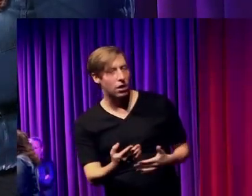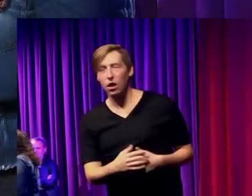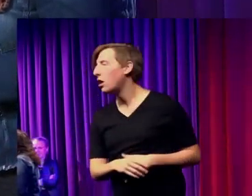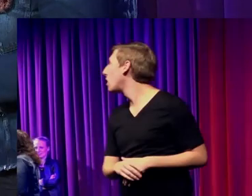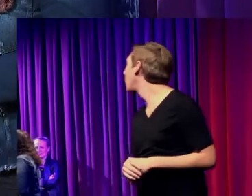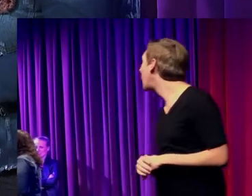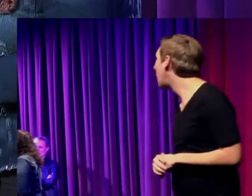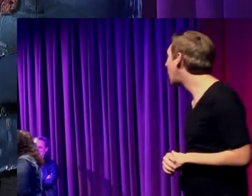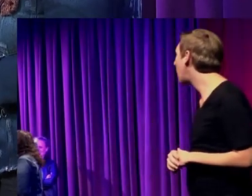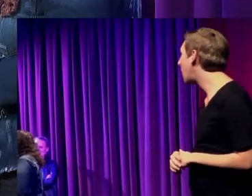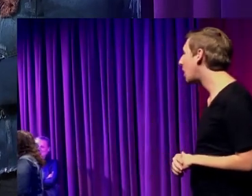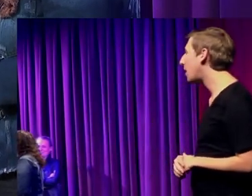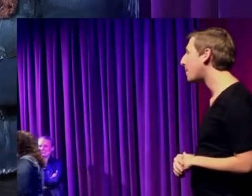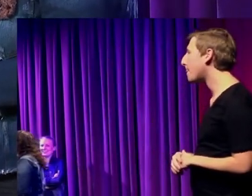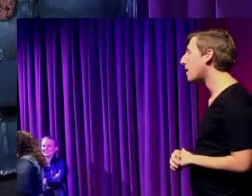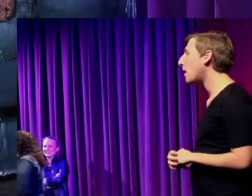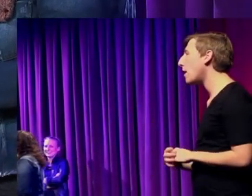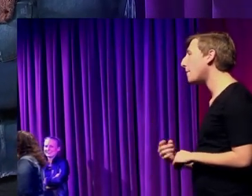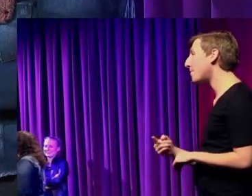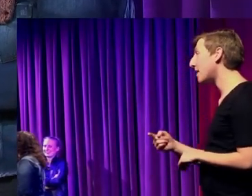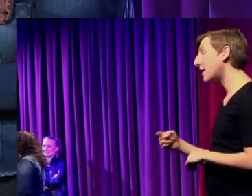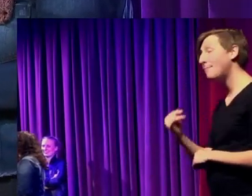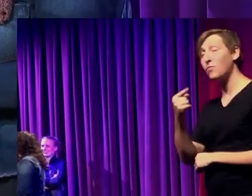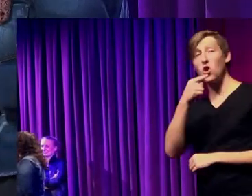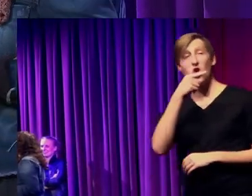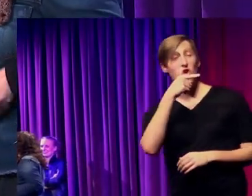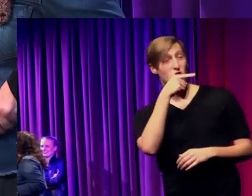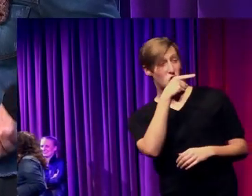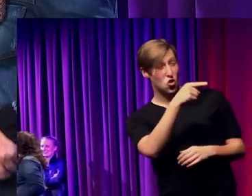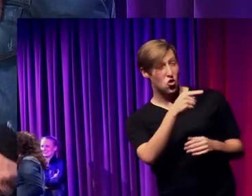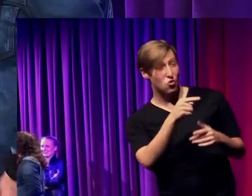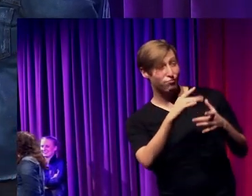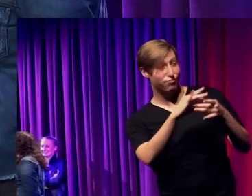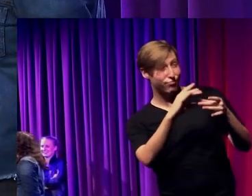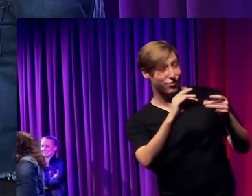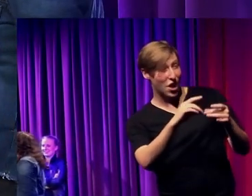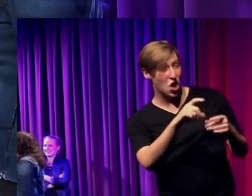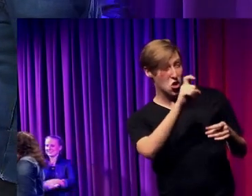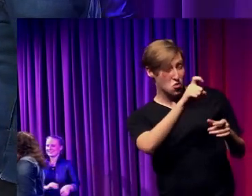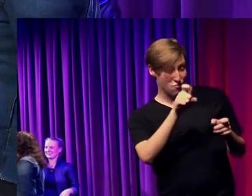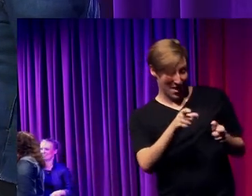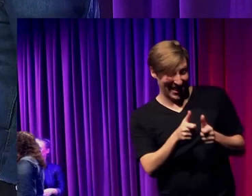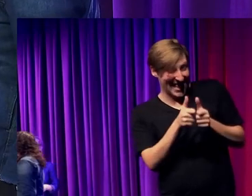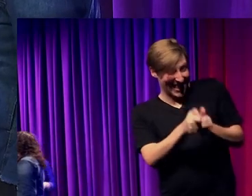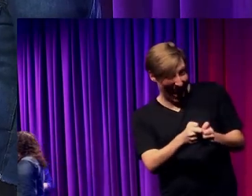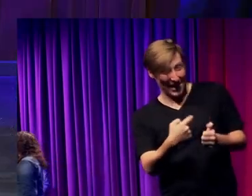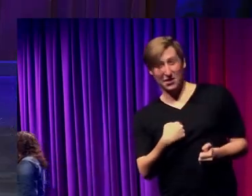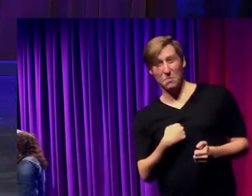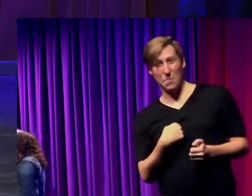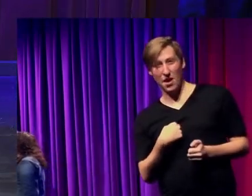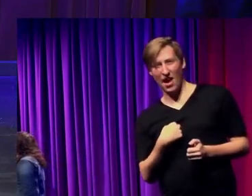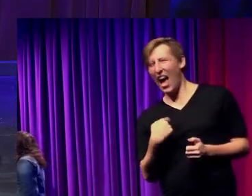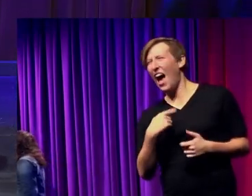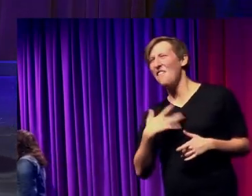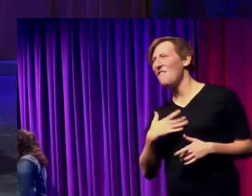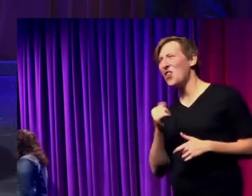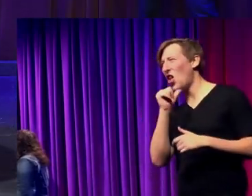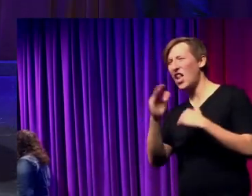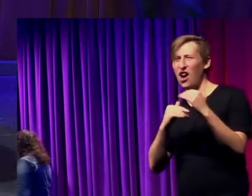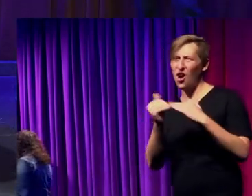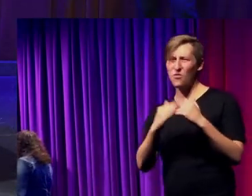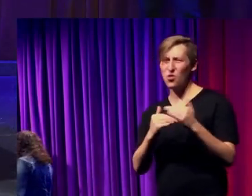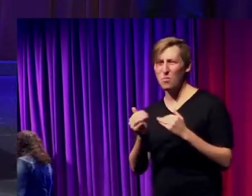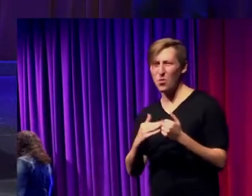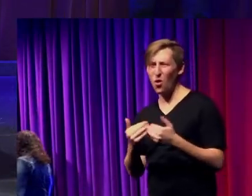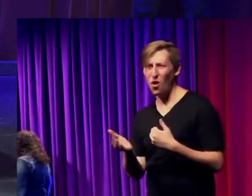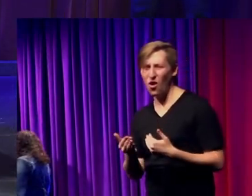Saying you need to text me is like a trigger for me. So if you could just say the thing that you're gonna say as opposed to text the pre. Hey, I just wanted to come